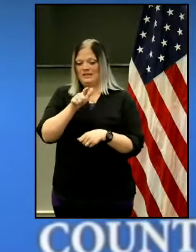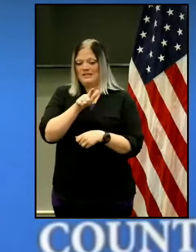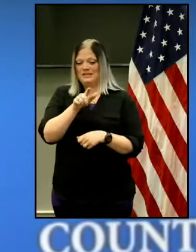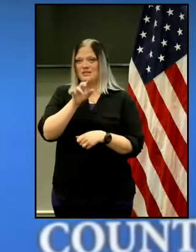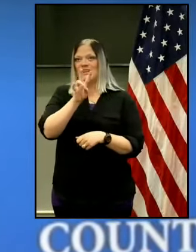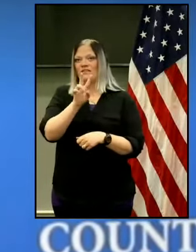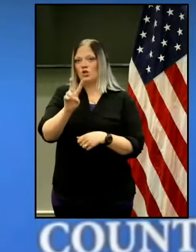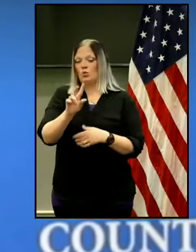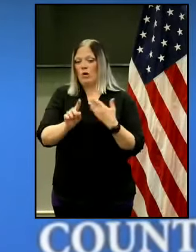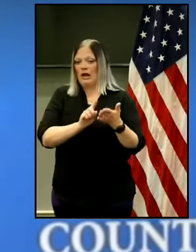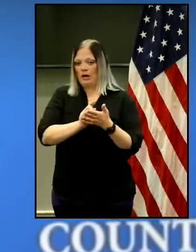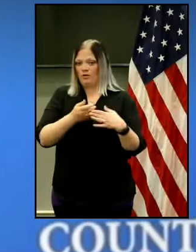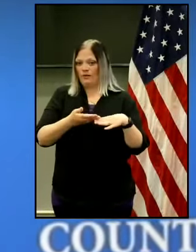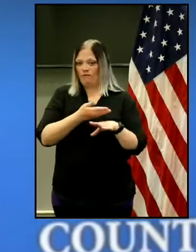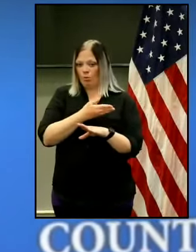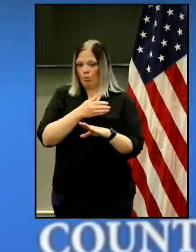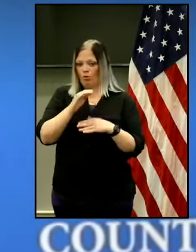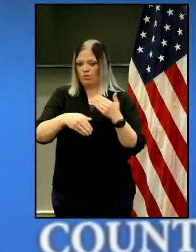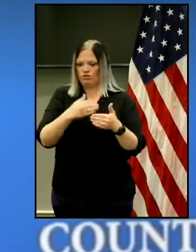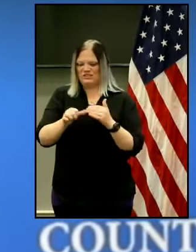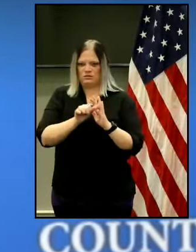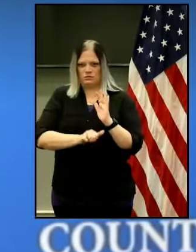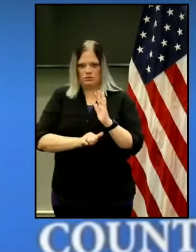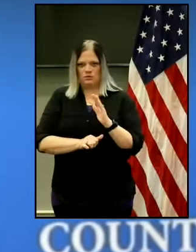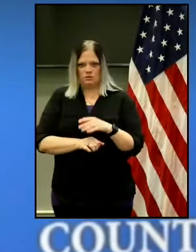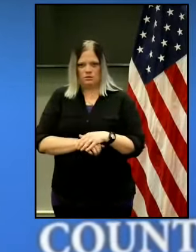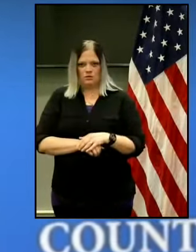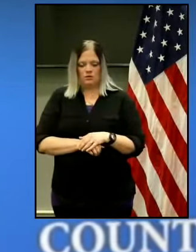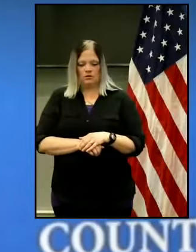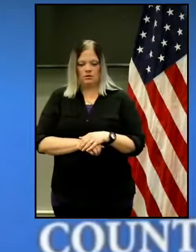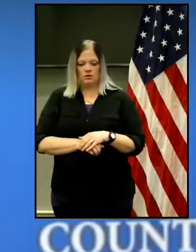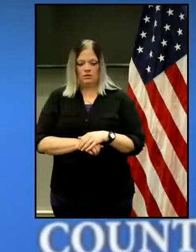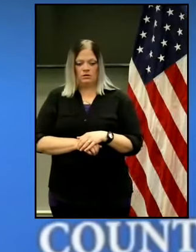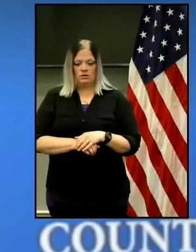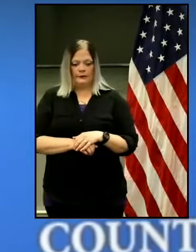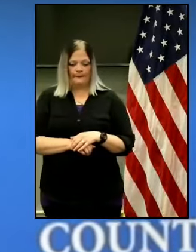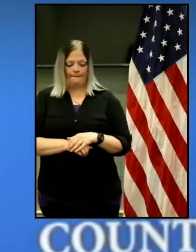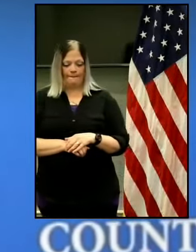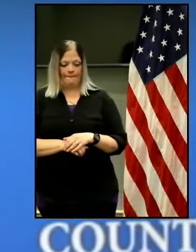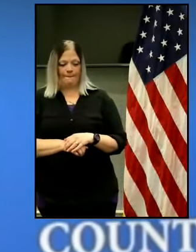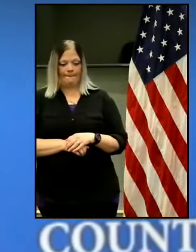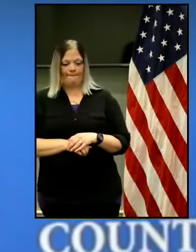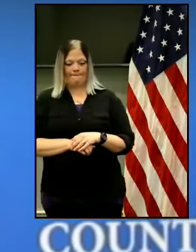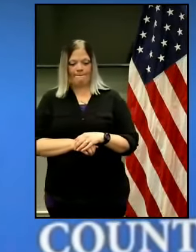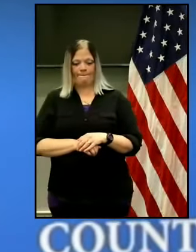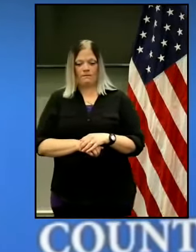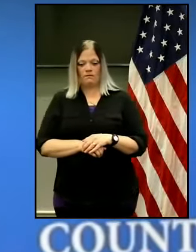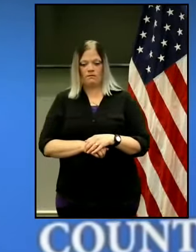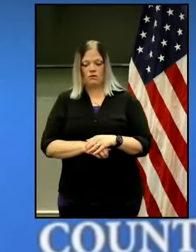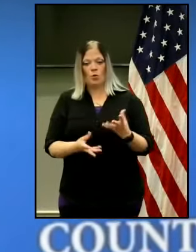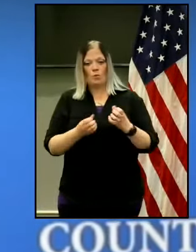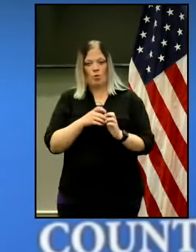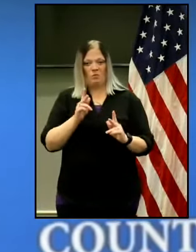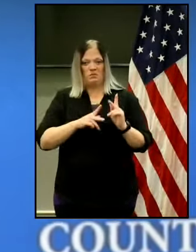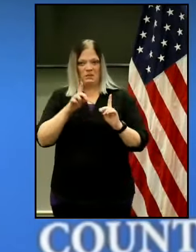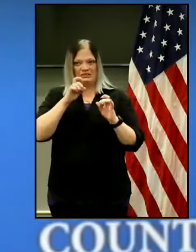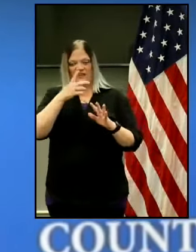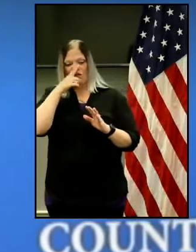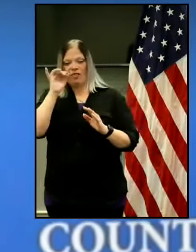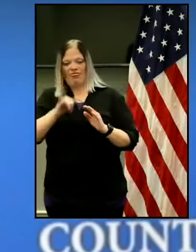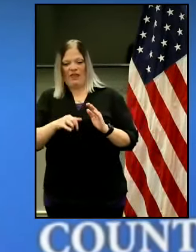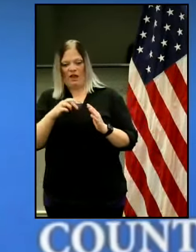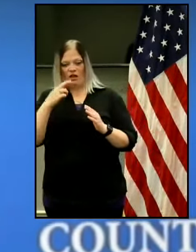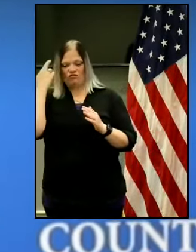hours before their procedure, and we're finding people who tested for those reasons that are positives and didn't